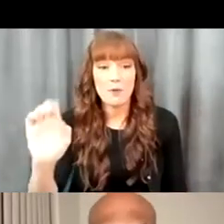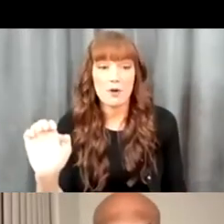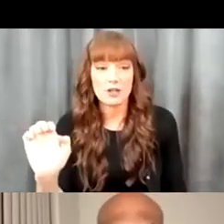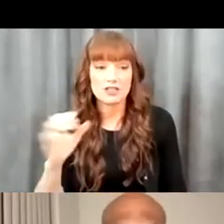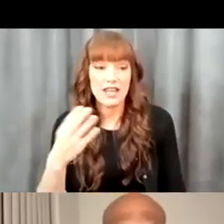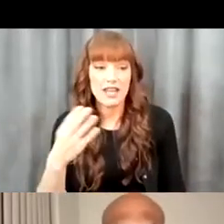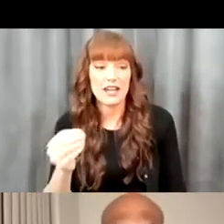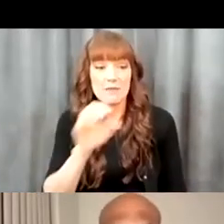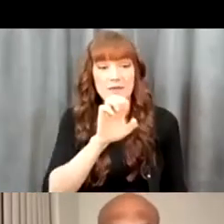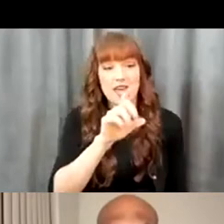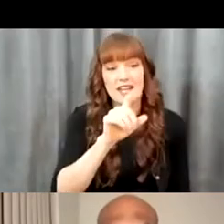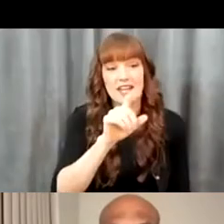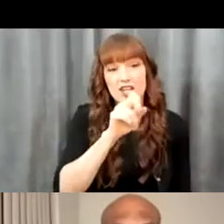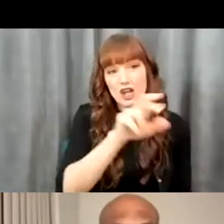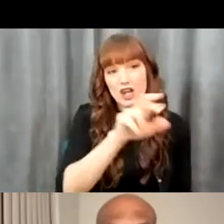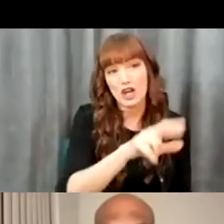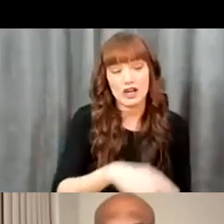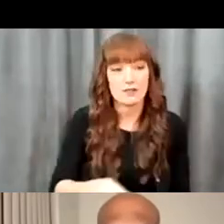I'm playing Edgar.